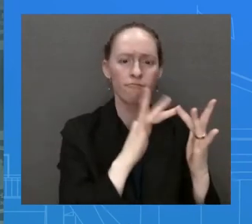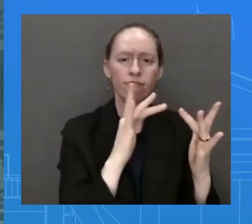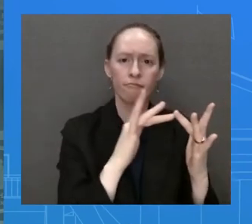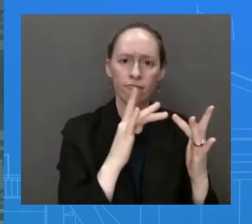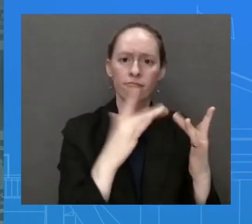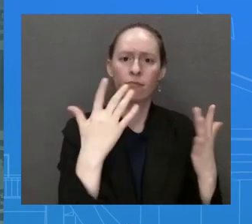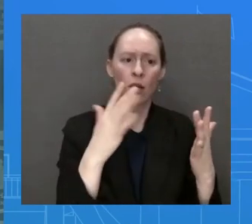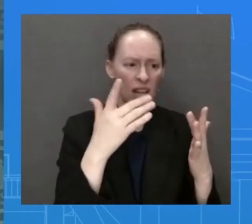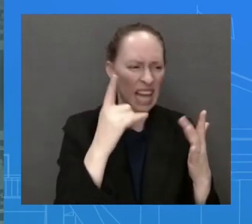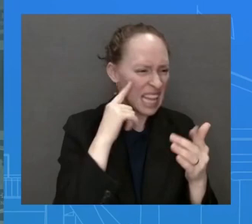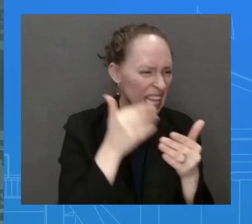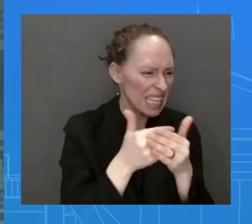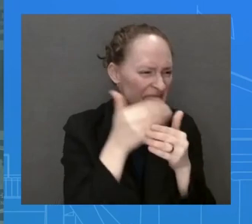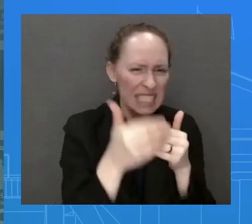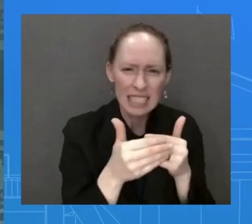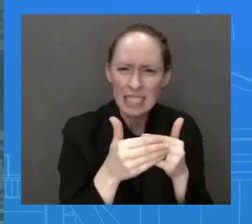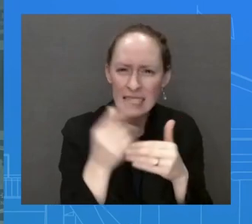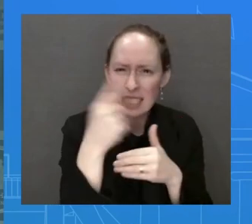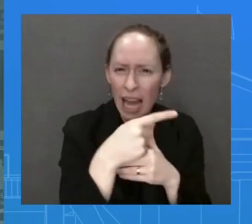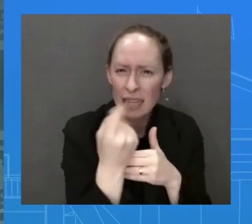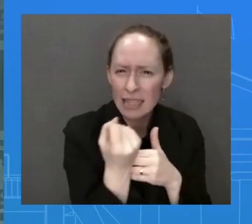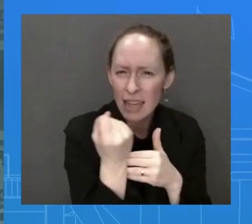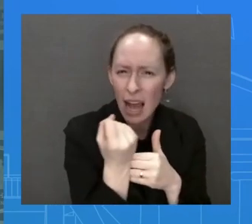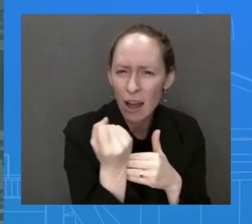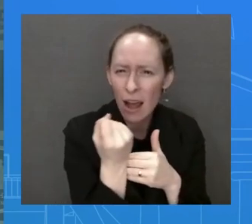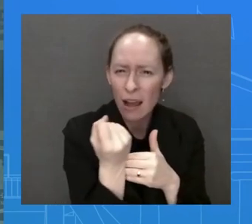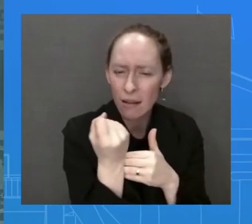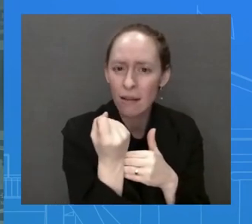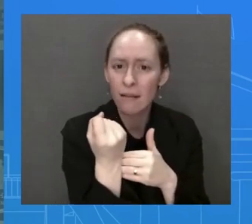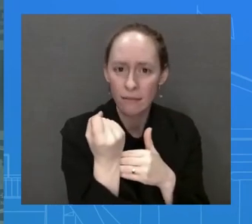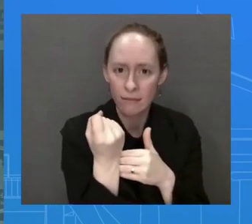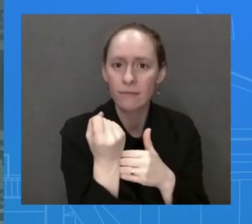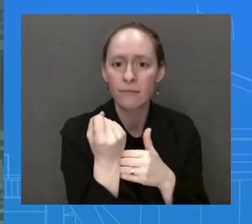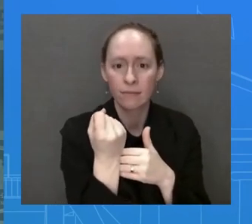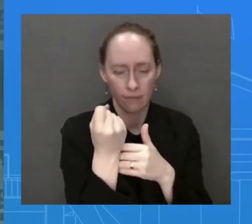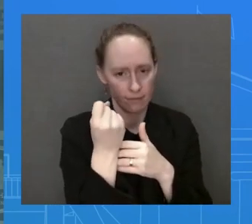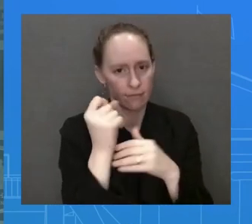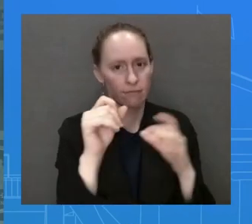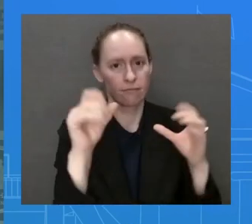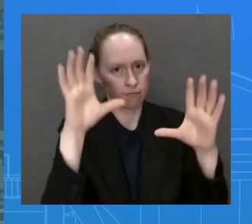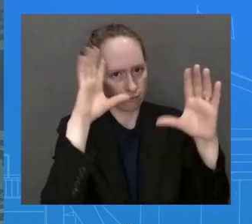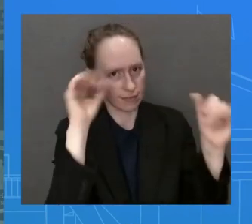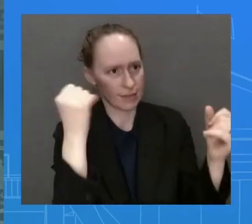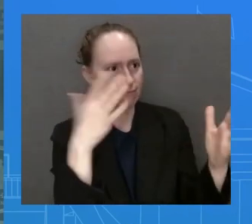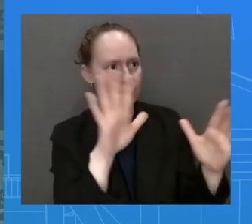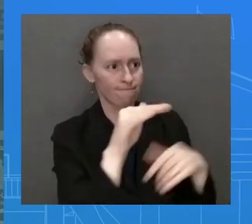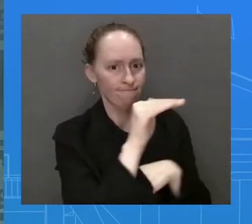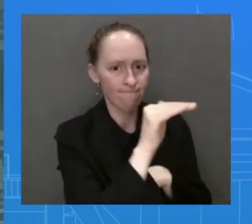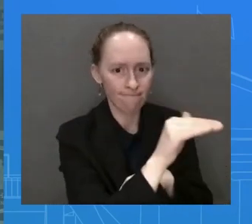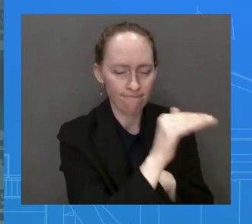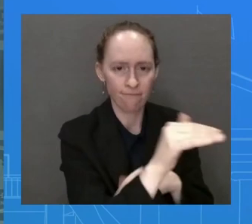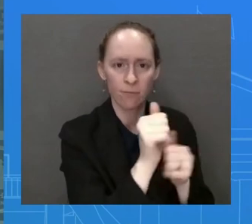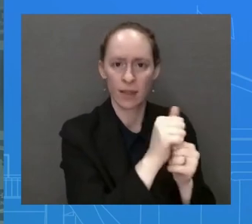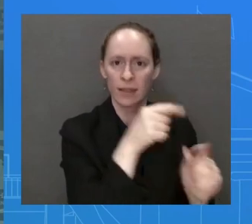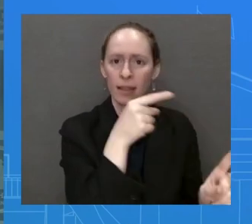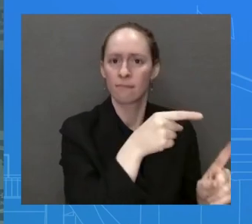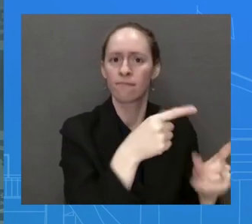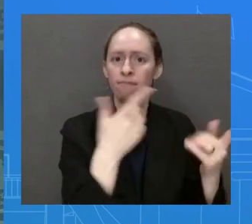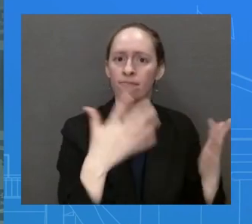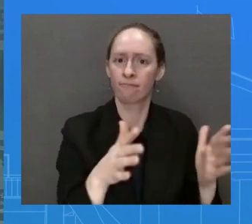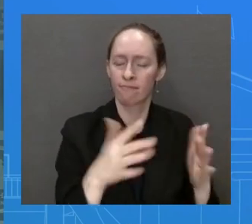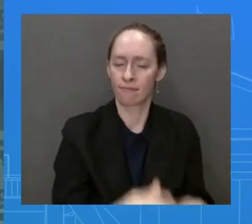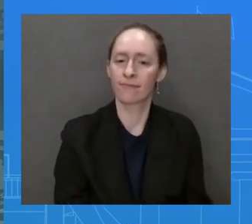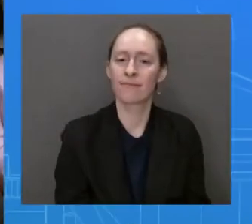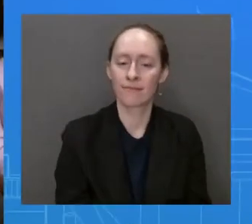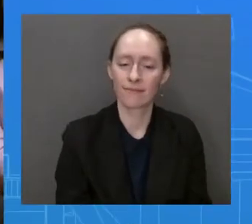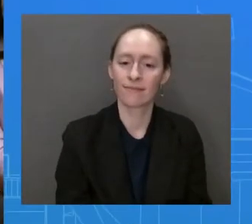which was a Saturday, the President had a direct conversation. He connected with Speaker McCarthy and congratulated him